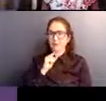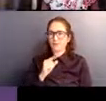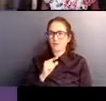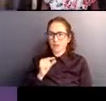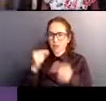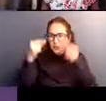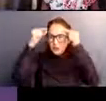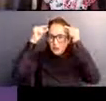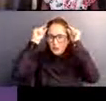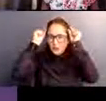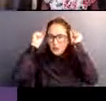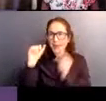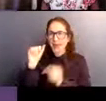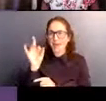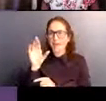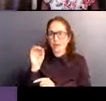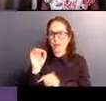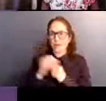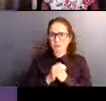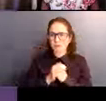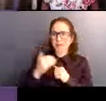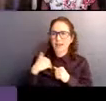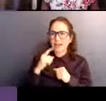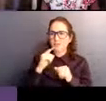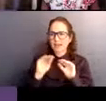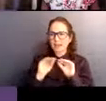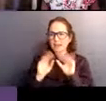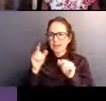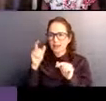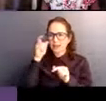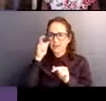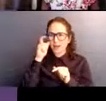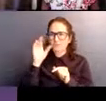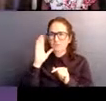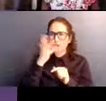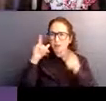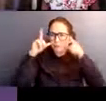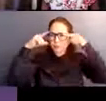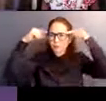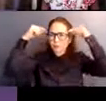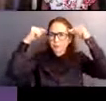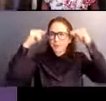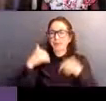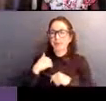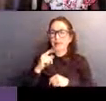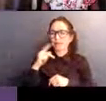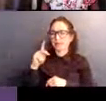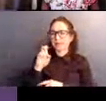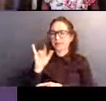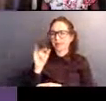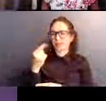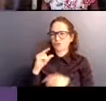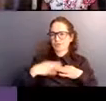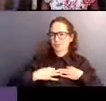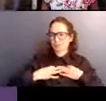afro. I have on clear-flaring cat-eyed glasses, and I have on a Kelly Green shirt. I